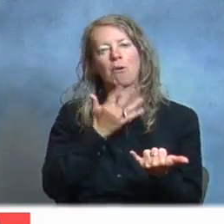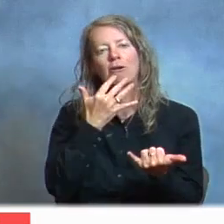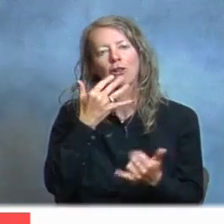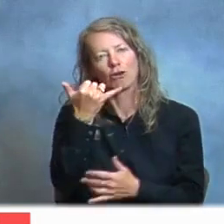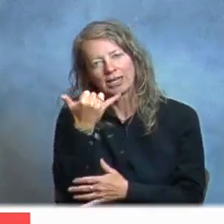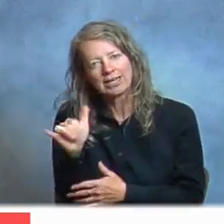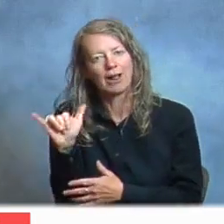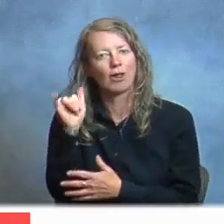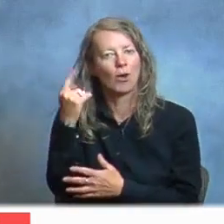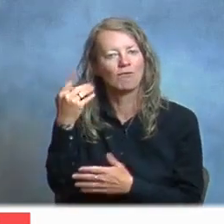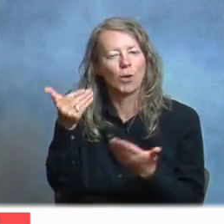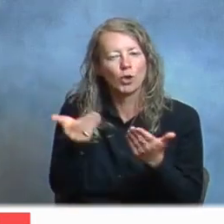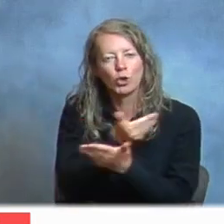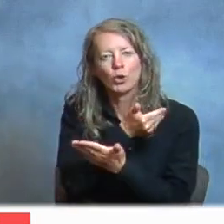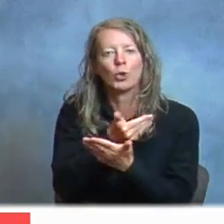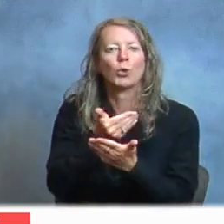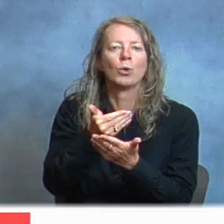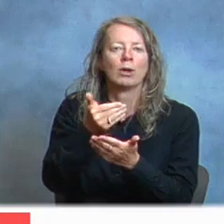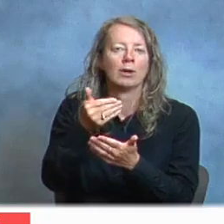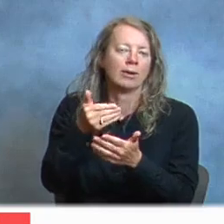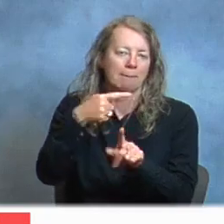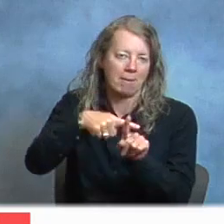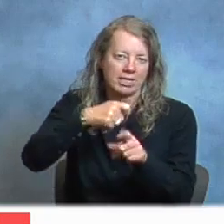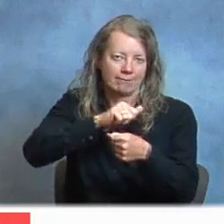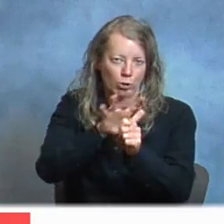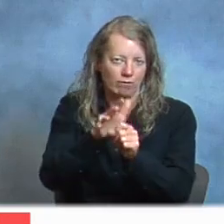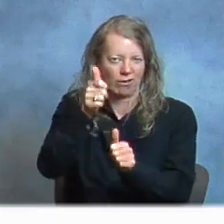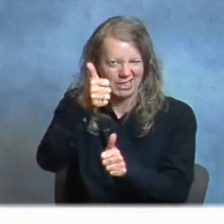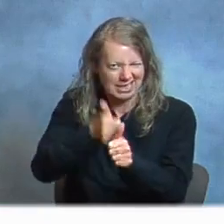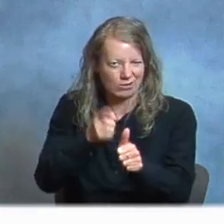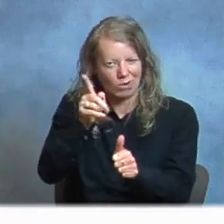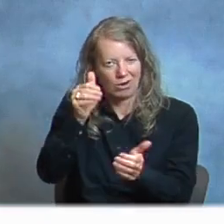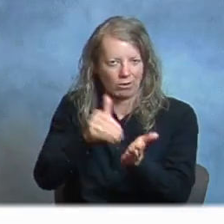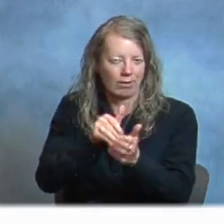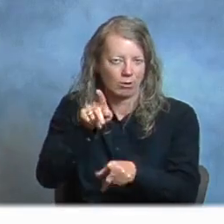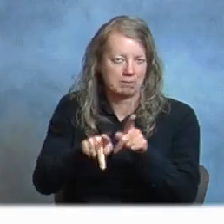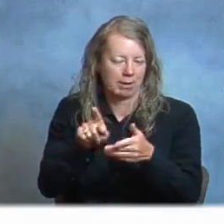new cases per 100,000 per week.